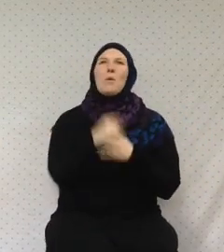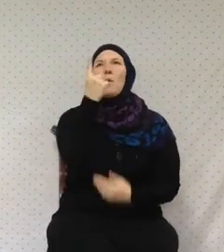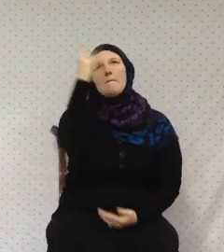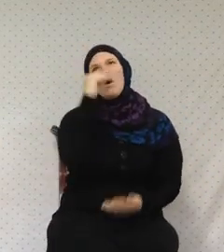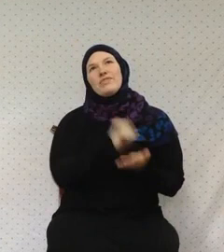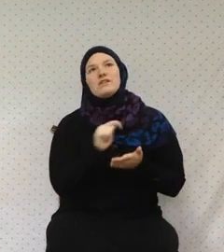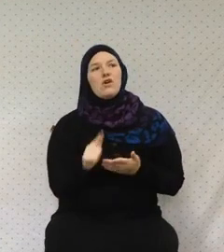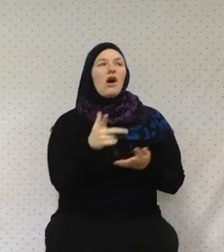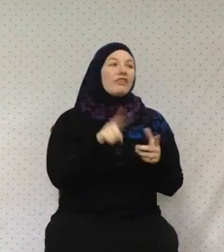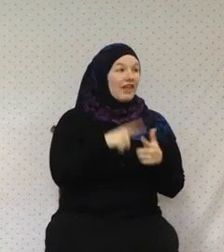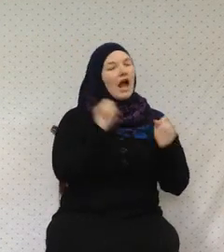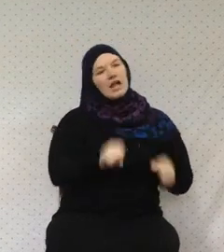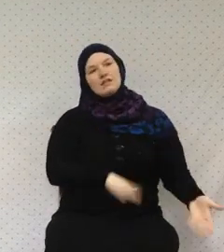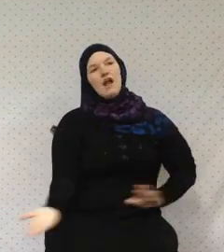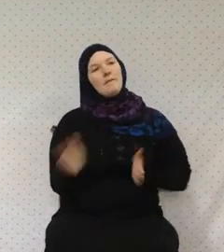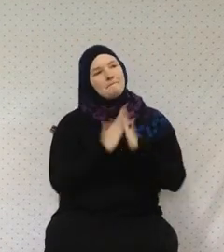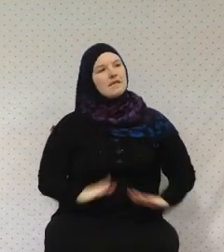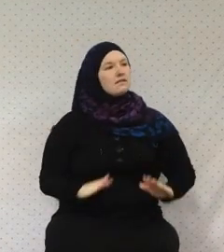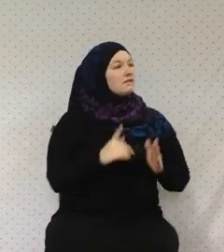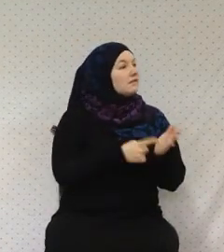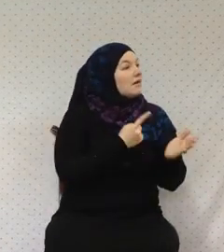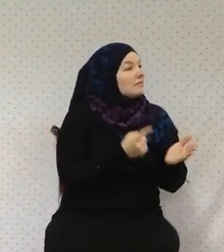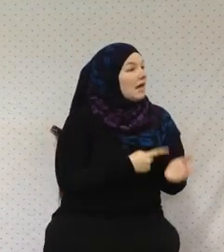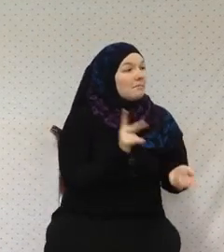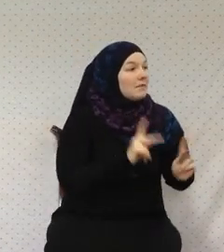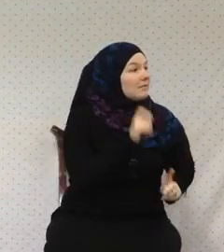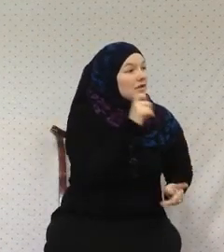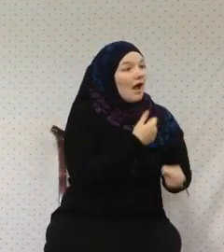not some people who don't pray say